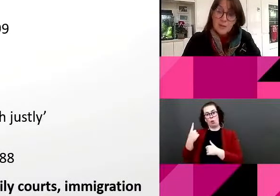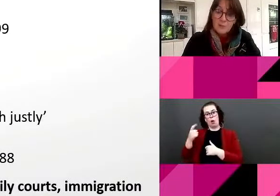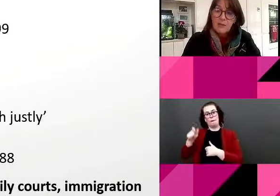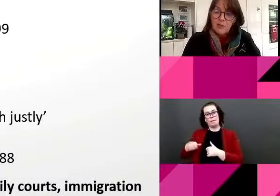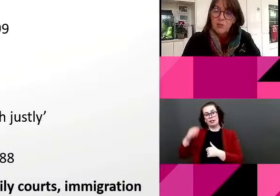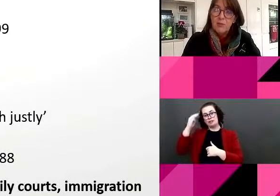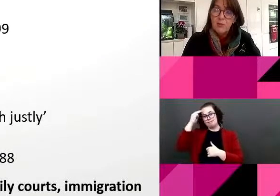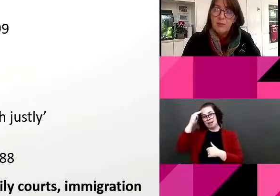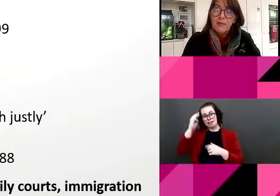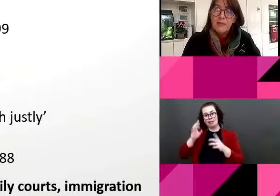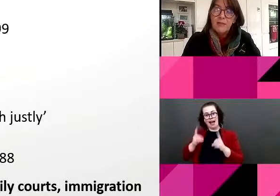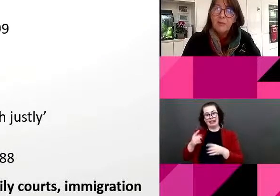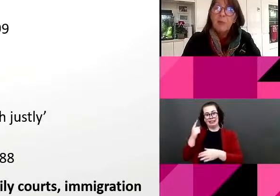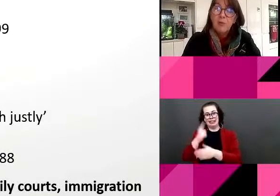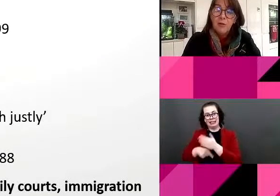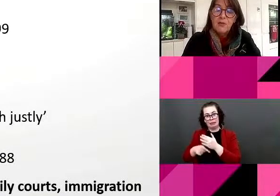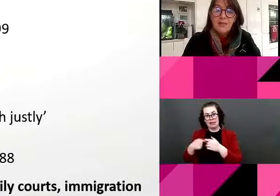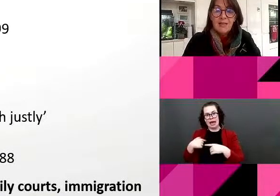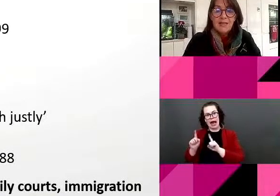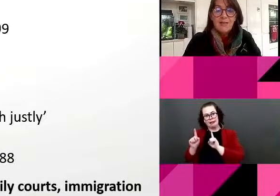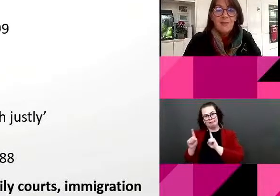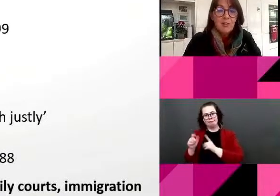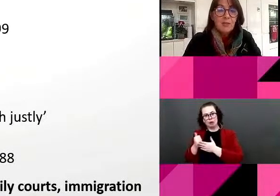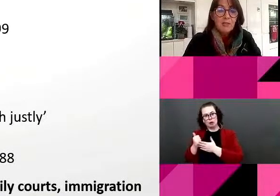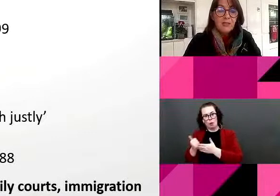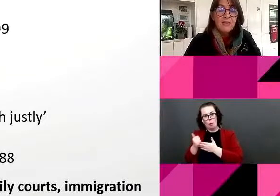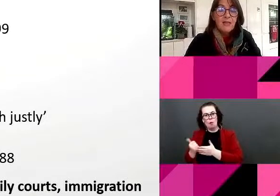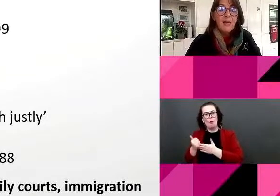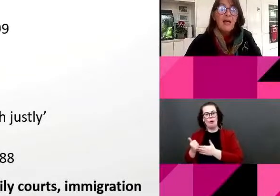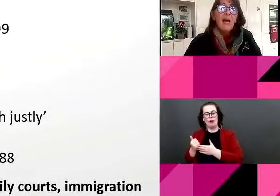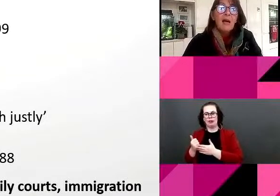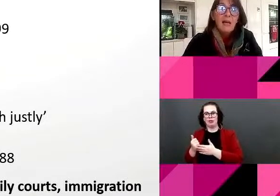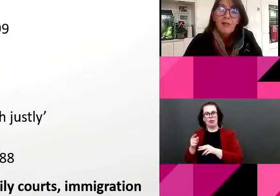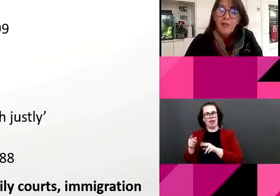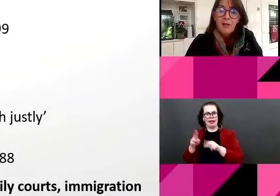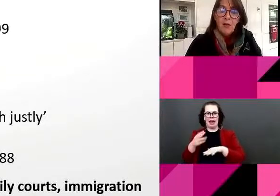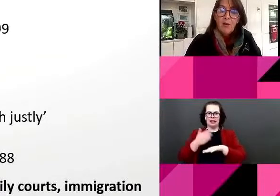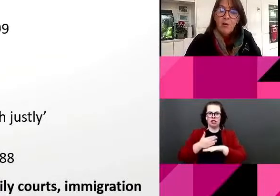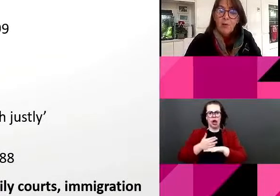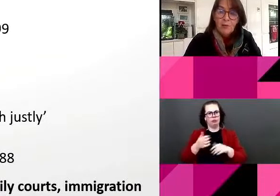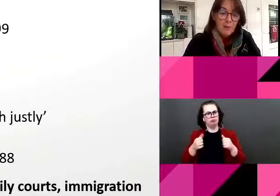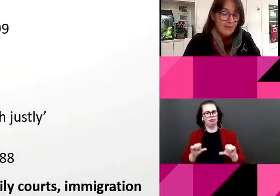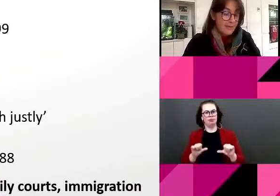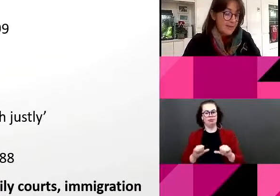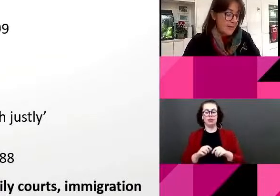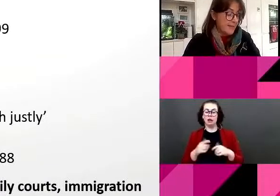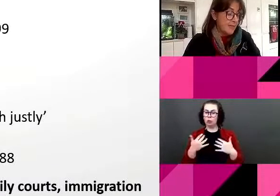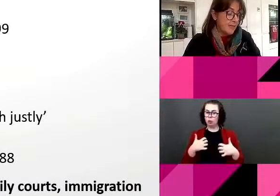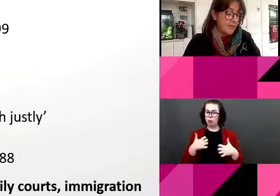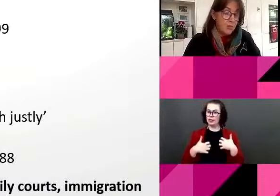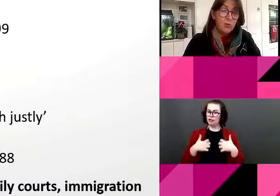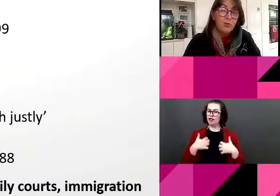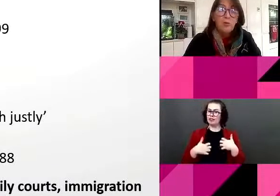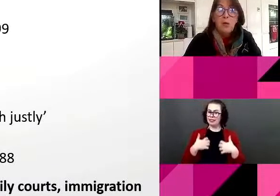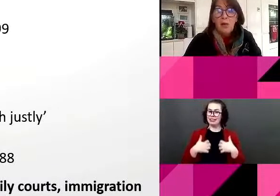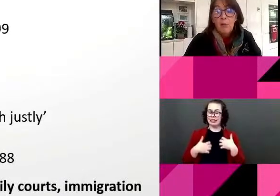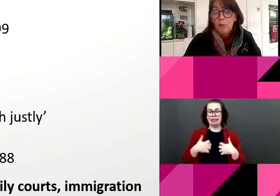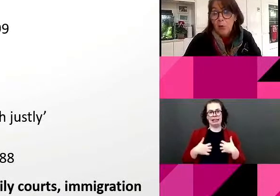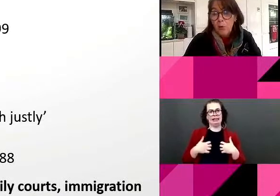And that was extremely interesting. Both those cases are very interesting. And I think our role can be extended